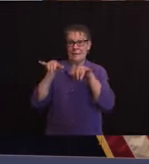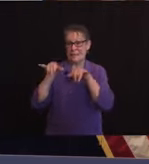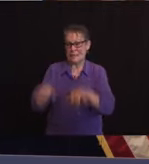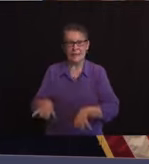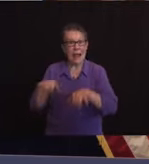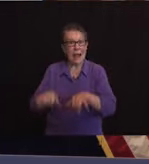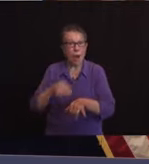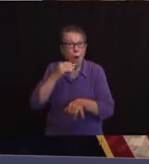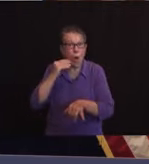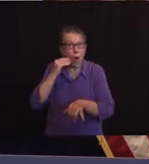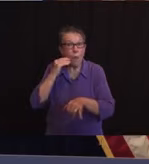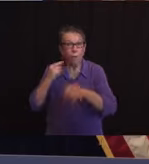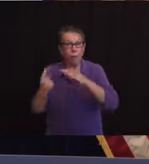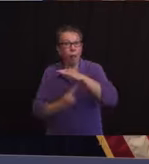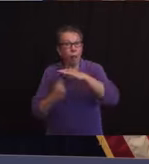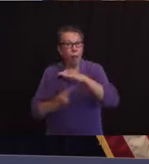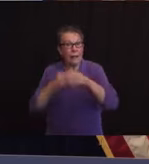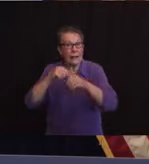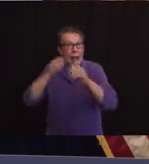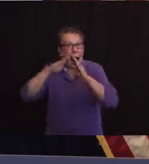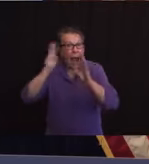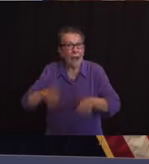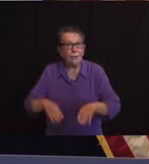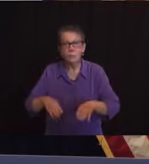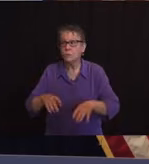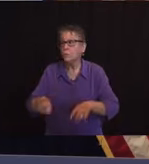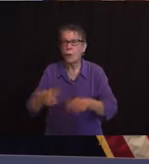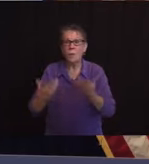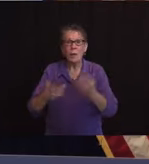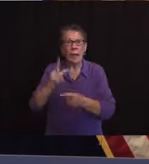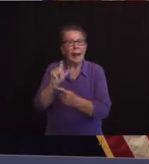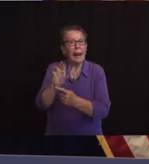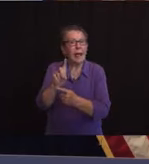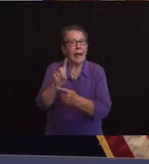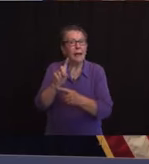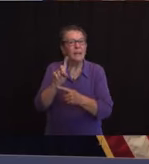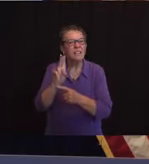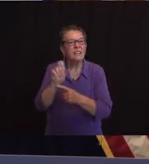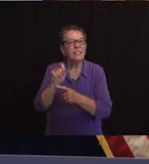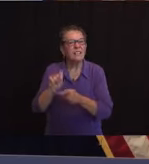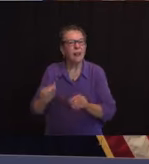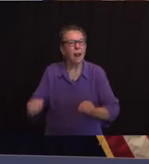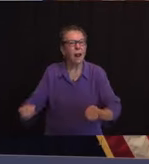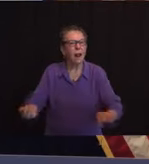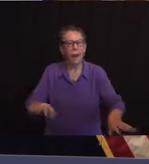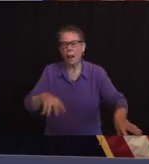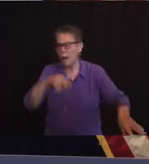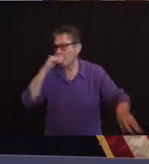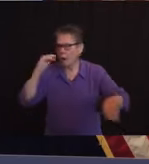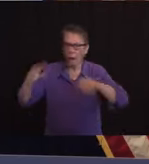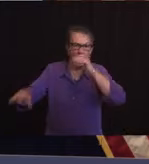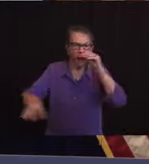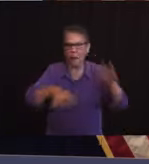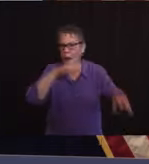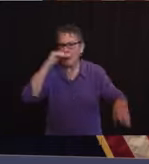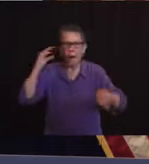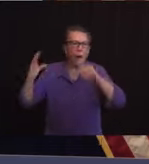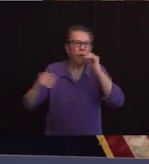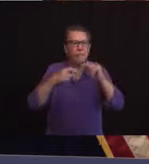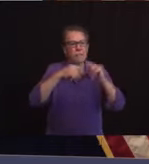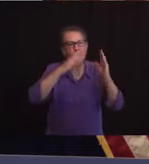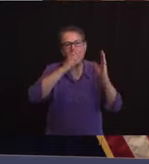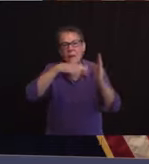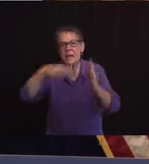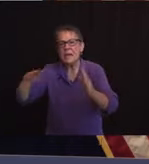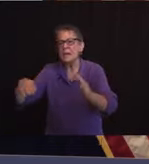their ability to pay attention, and their ability to achieve milestones at school.